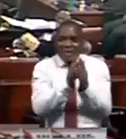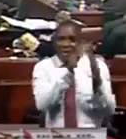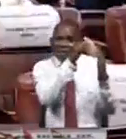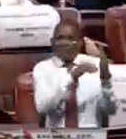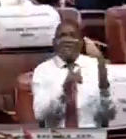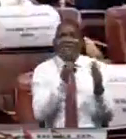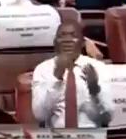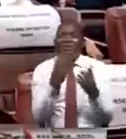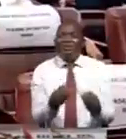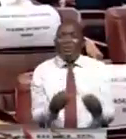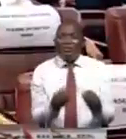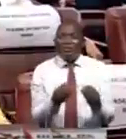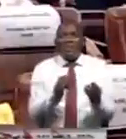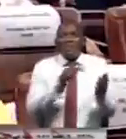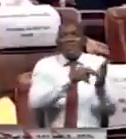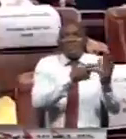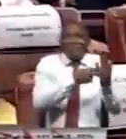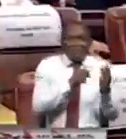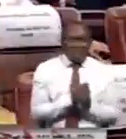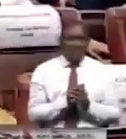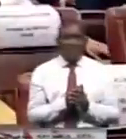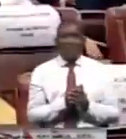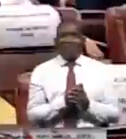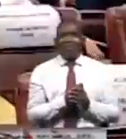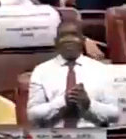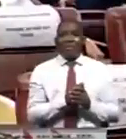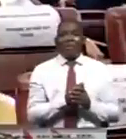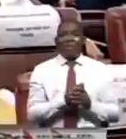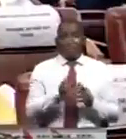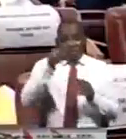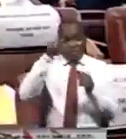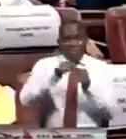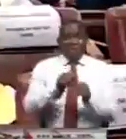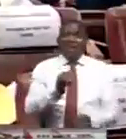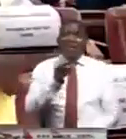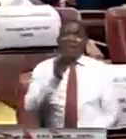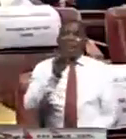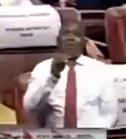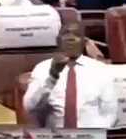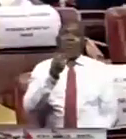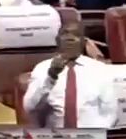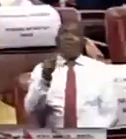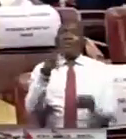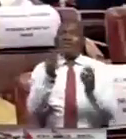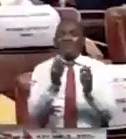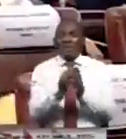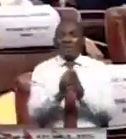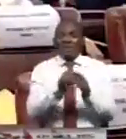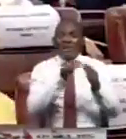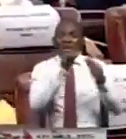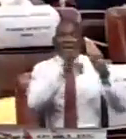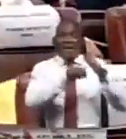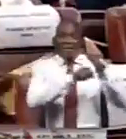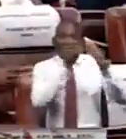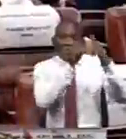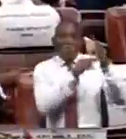settle the interpretation of the provisions. I mean, Bernard Mona's case is a classic instance where the head note was